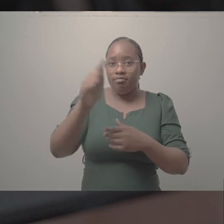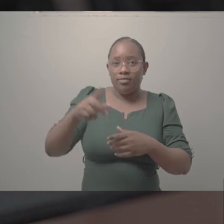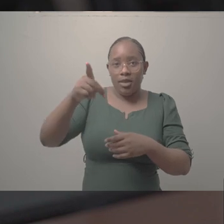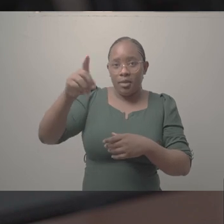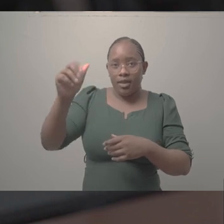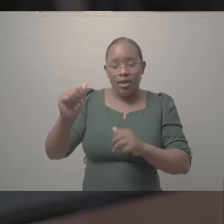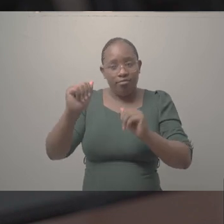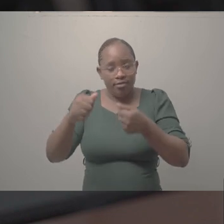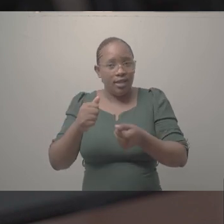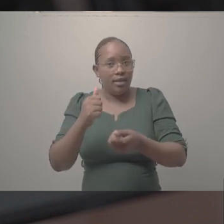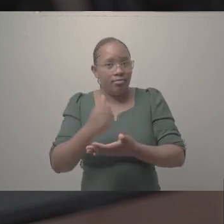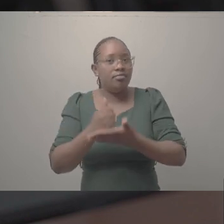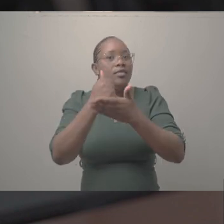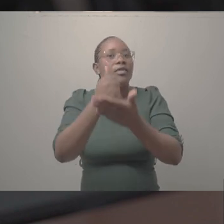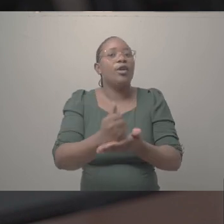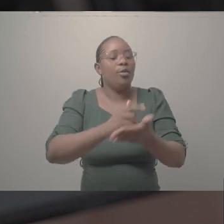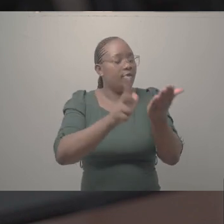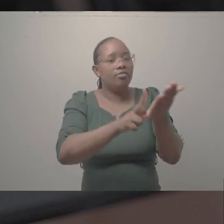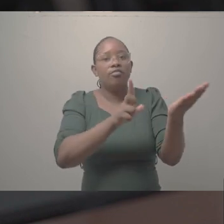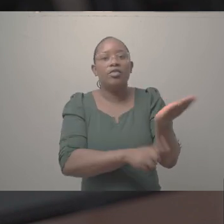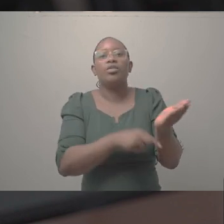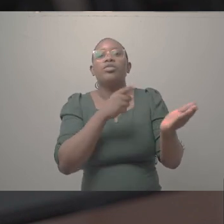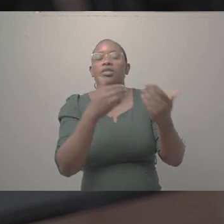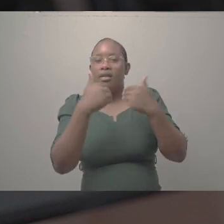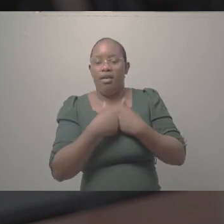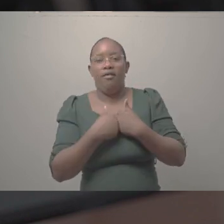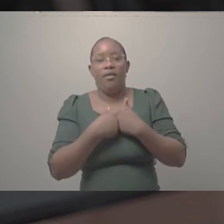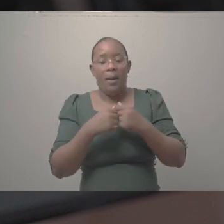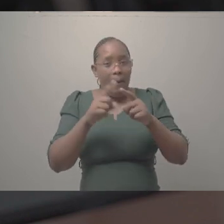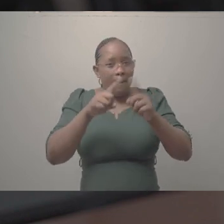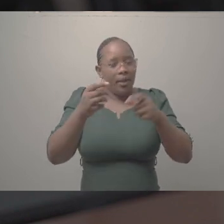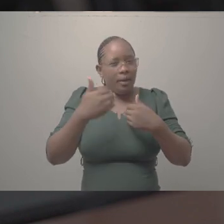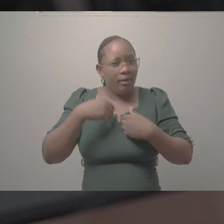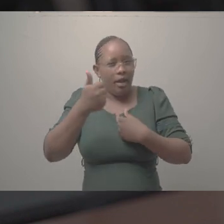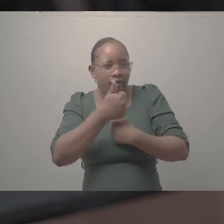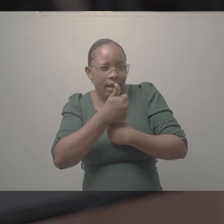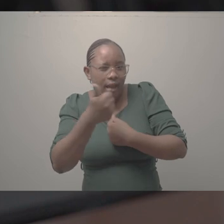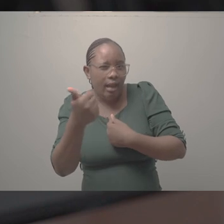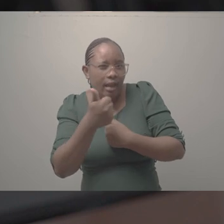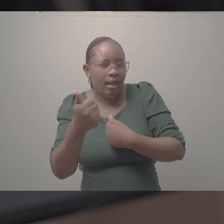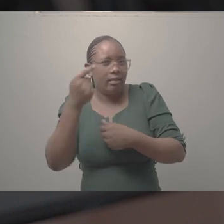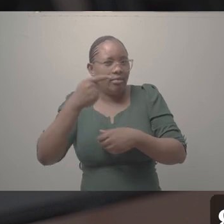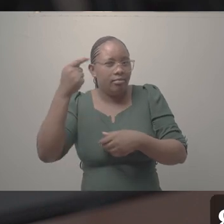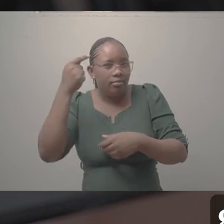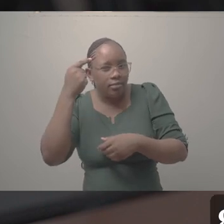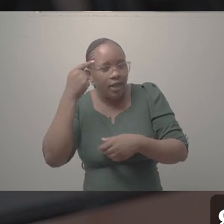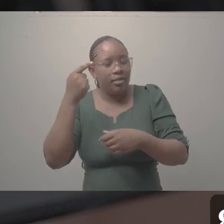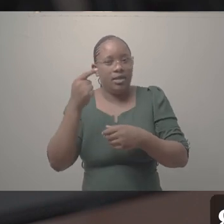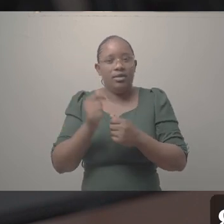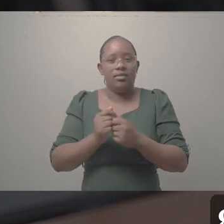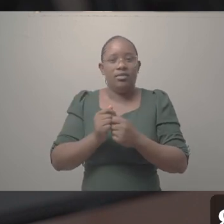could be the main regulator by virtue of the mandate that they have, but then there are other